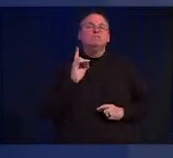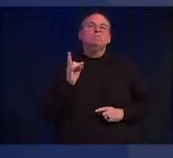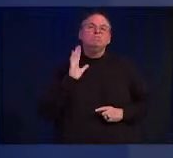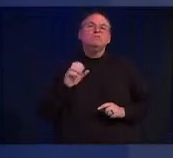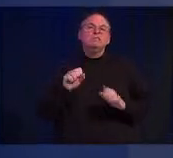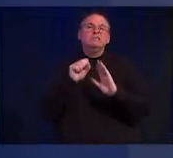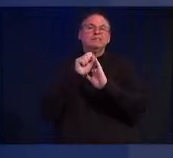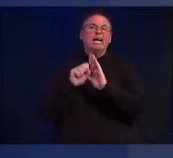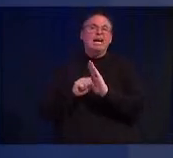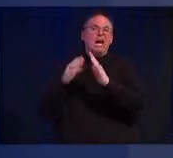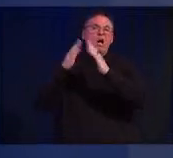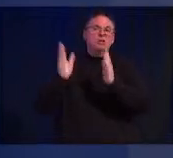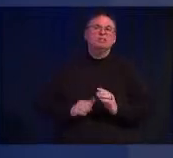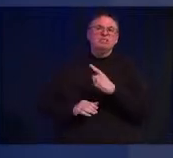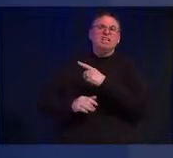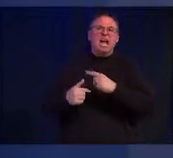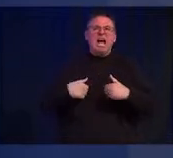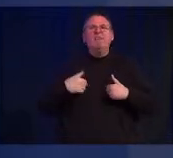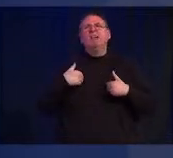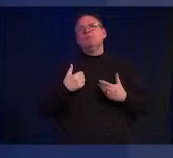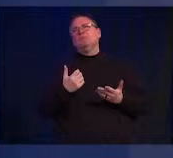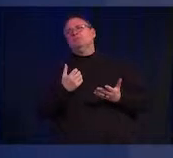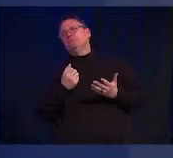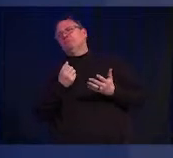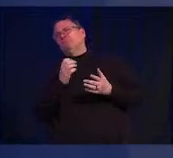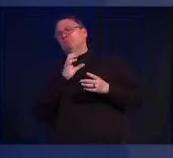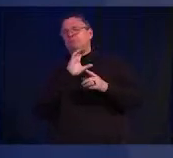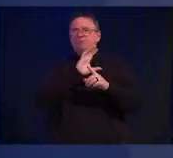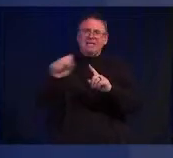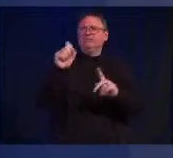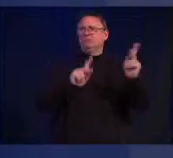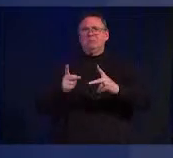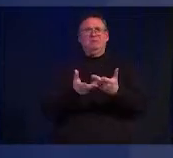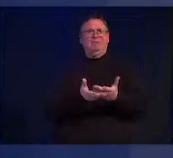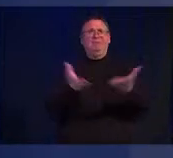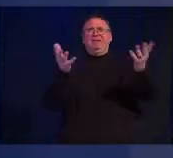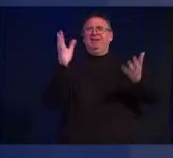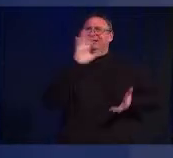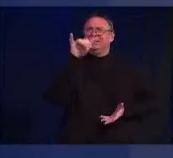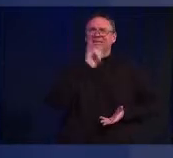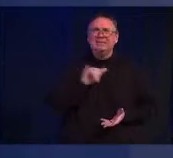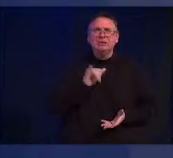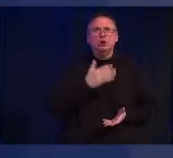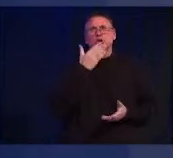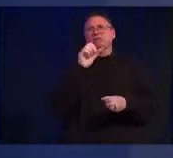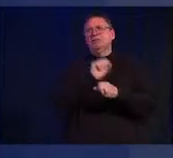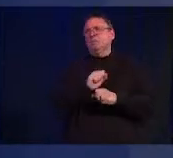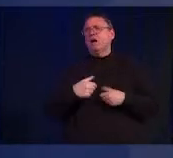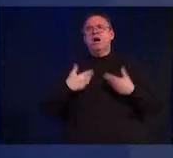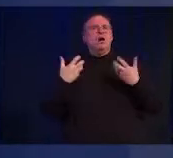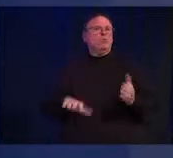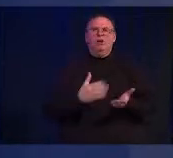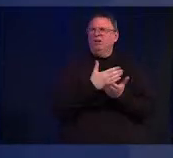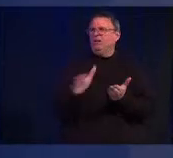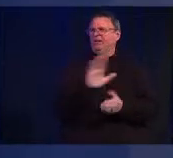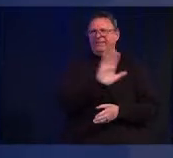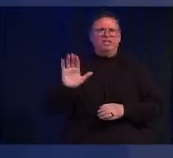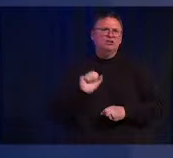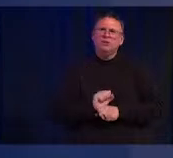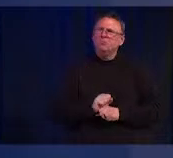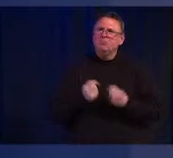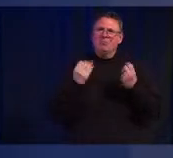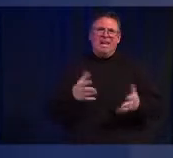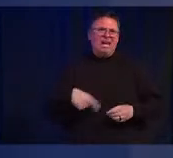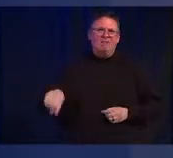people who work for the state of Indiana across the state, and they have really good jobs. And I certainly don't want to cut their salaries because many of them are underpaid.